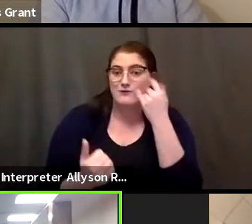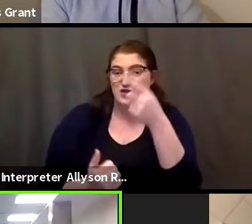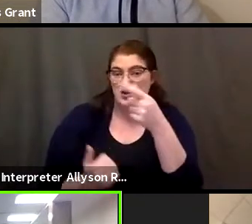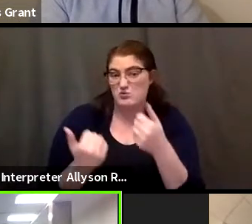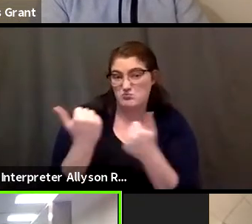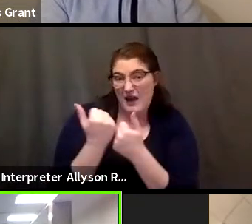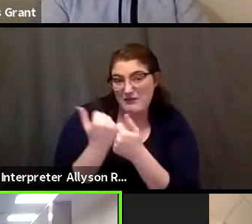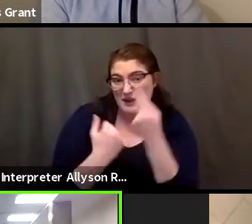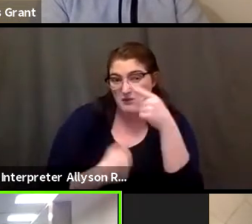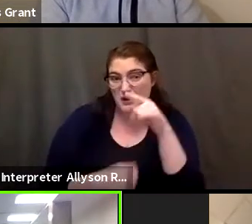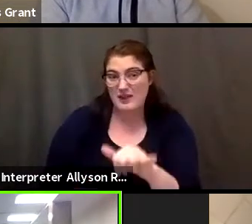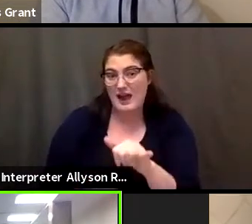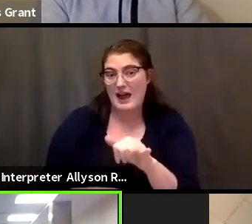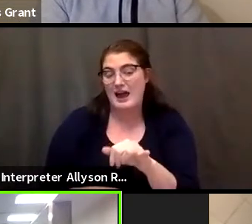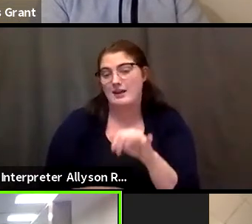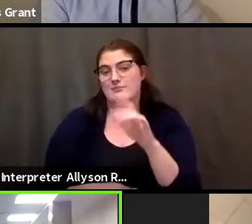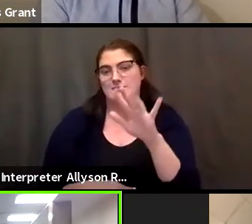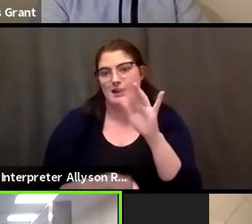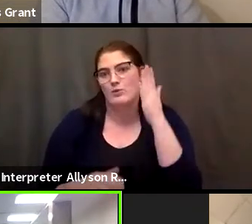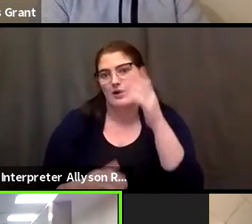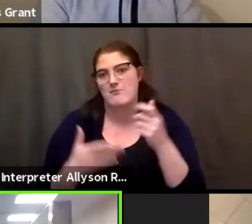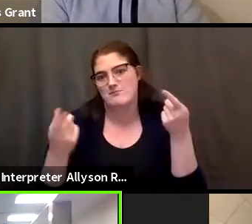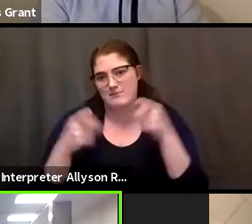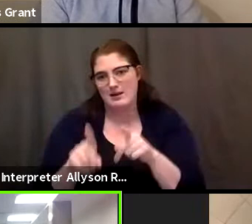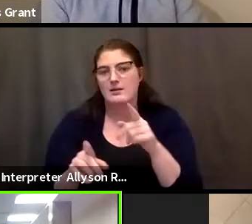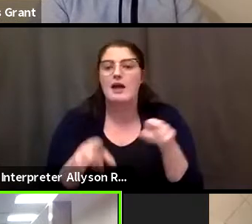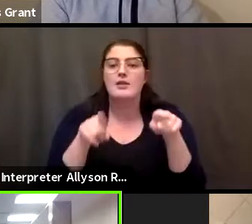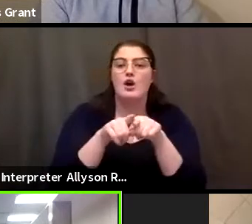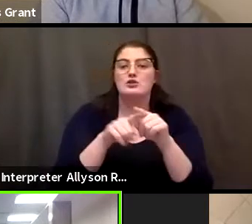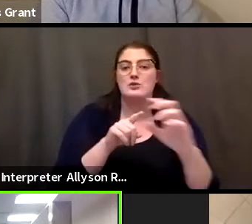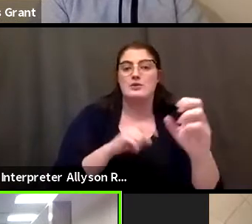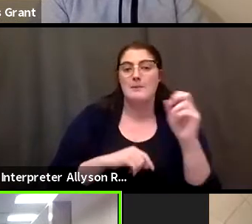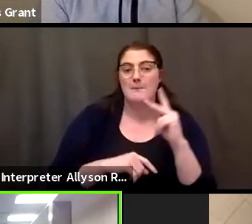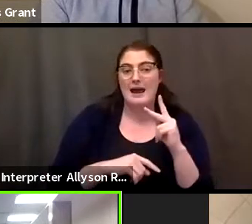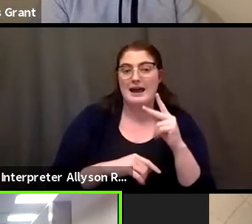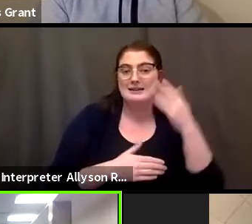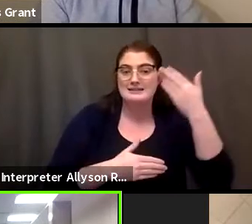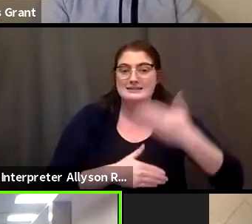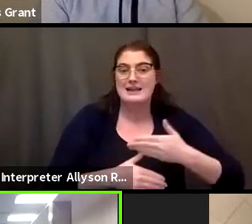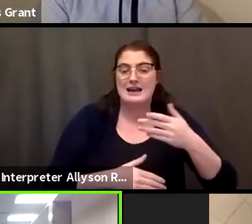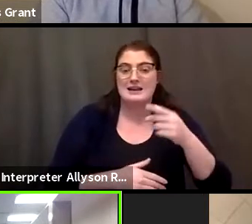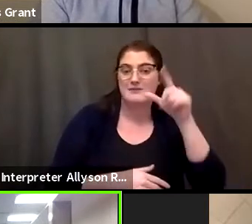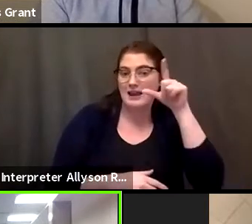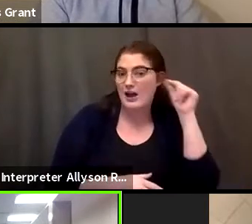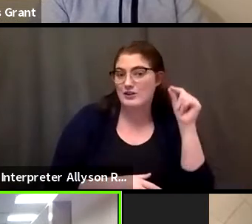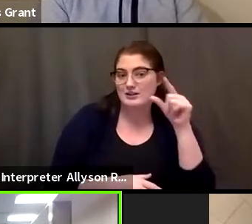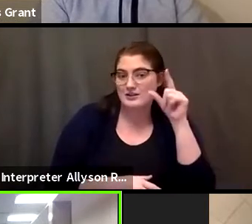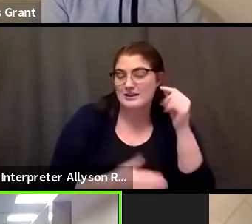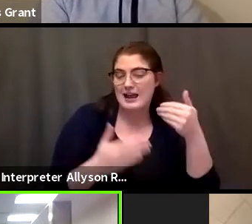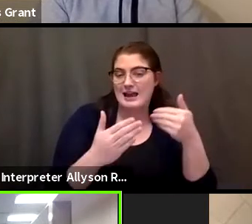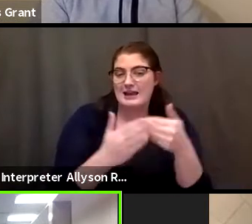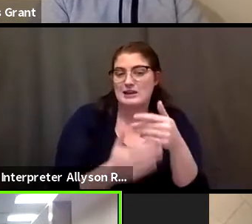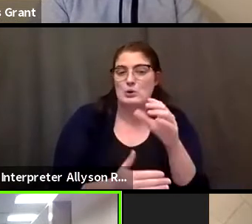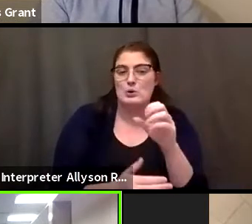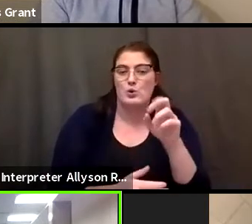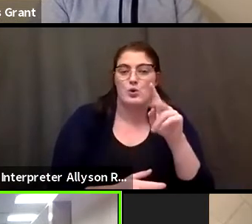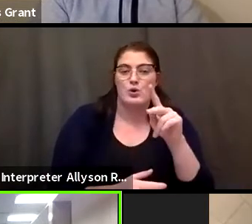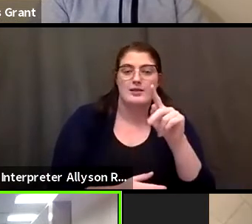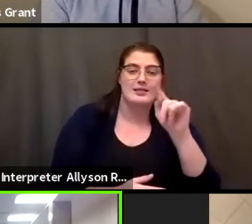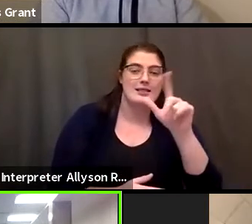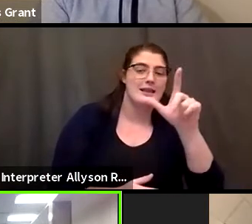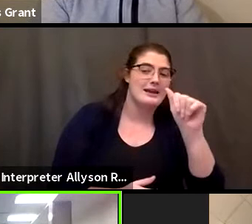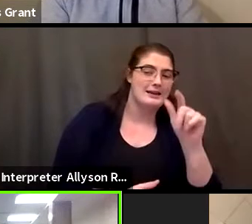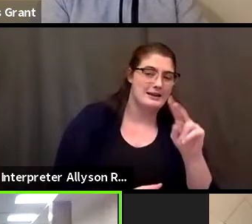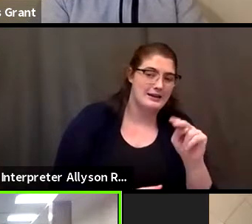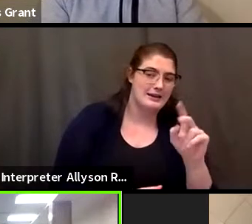also the backside of Gallaudet fence on the 1700 block of Corcoran. That's a pretty dark area where I know there's been a lot of